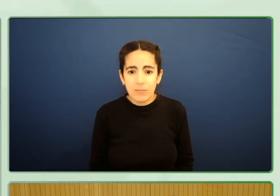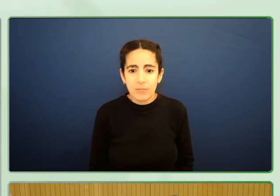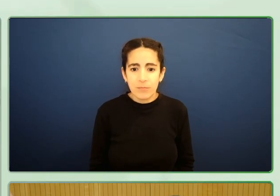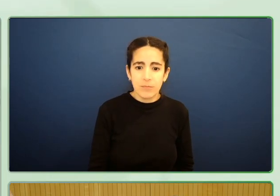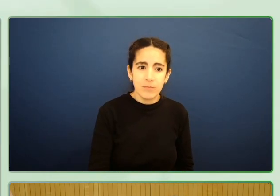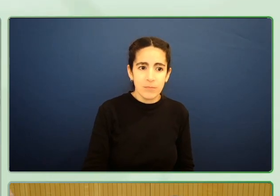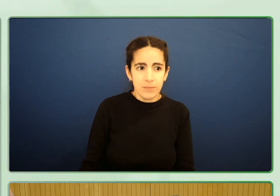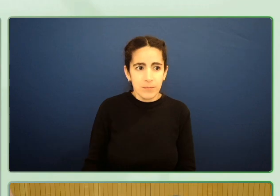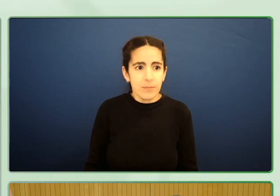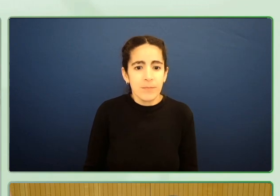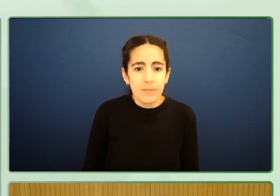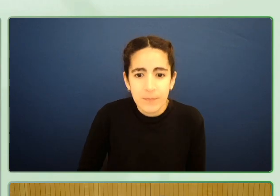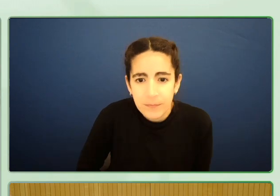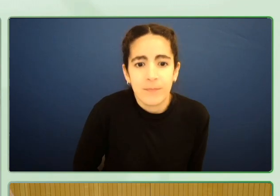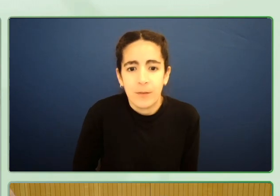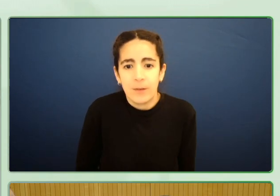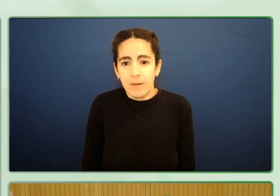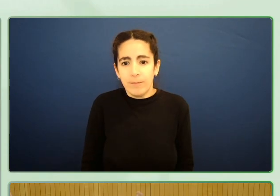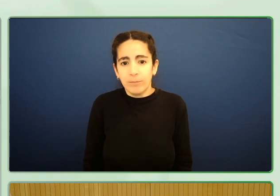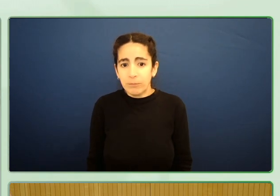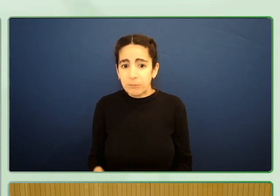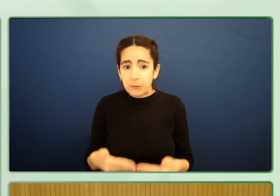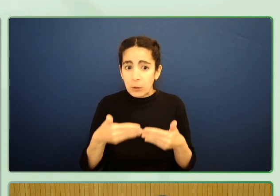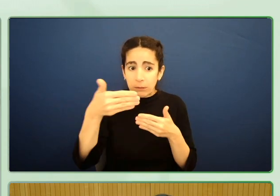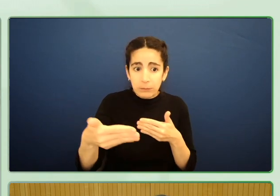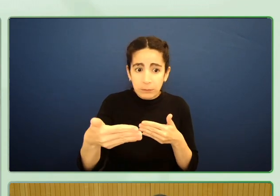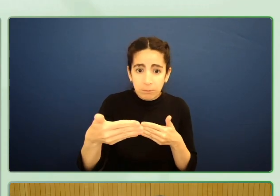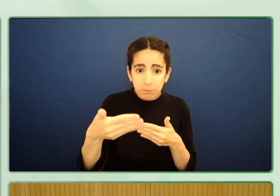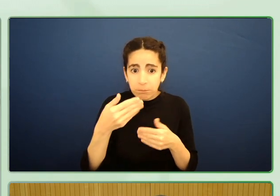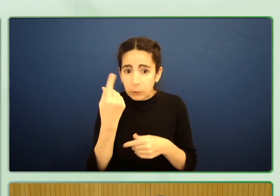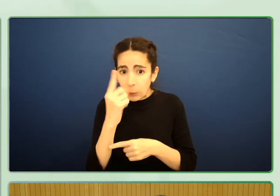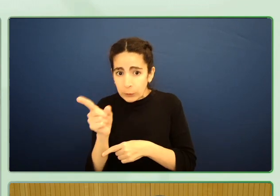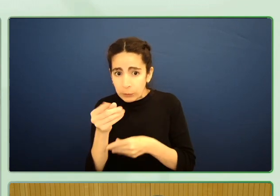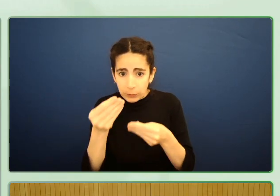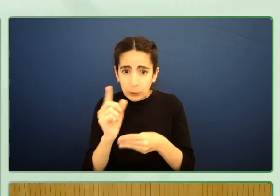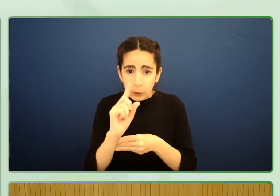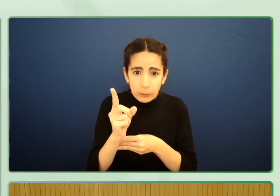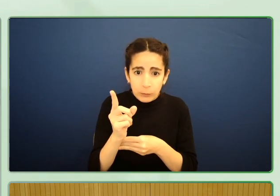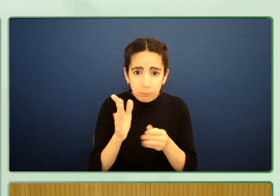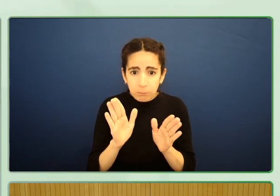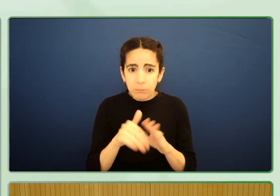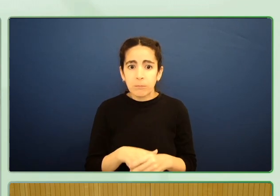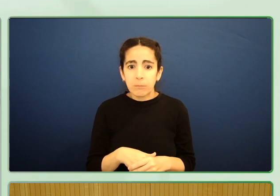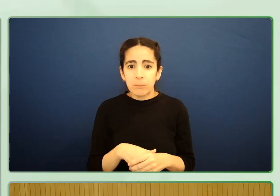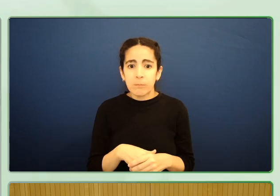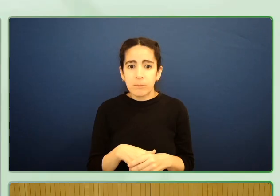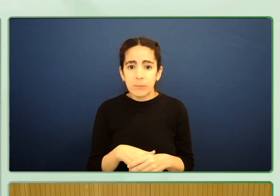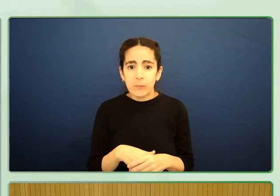another minute. I received another minute. Thank you. So I can tell what the app does for